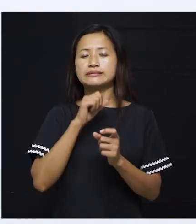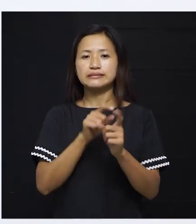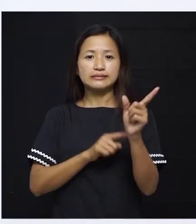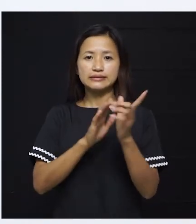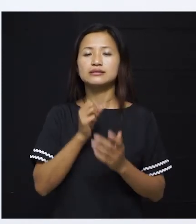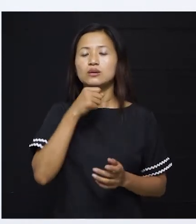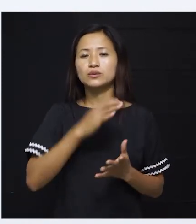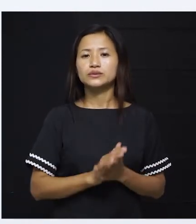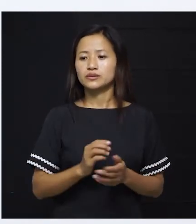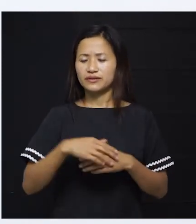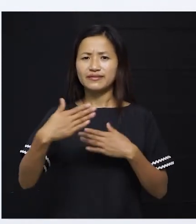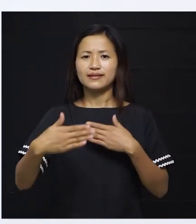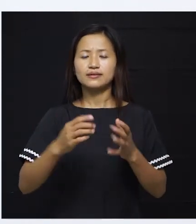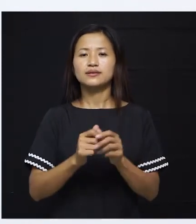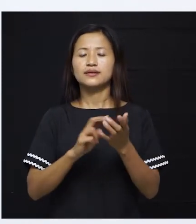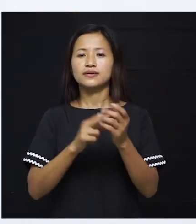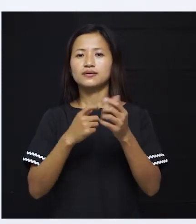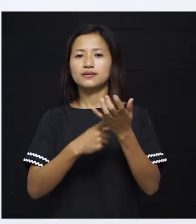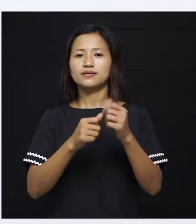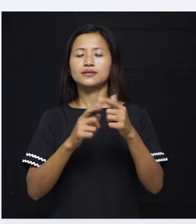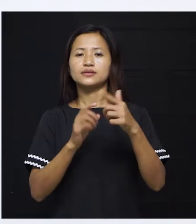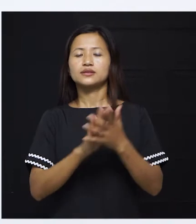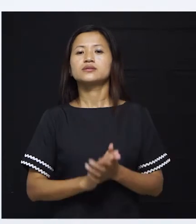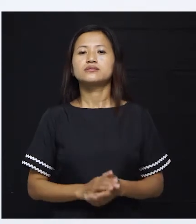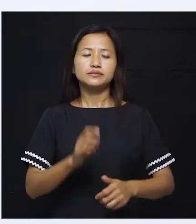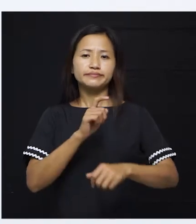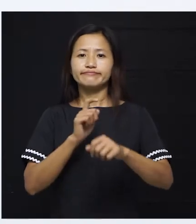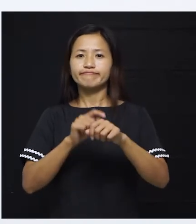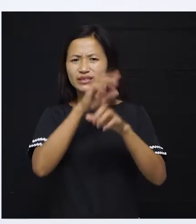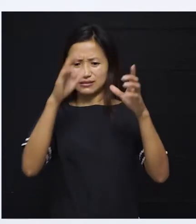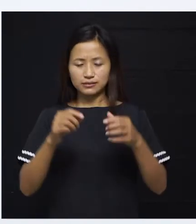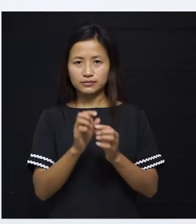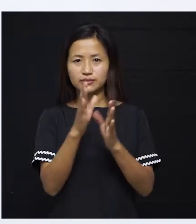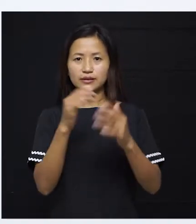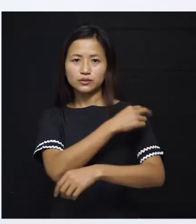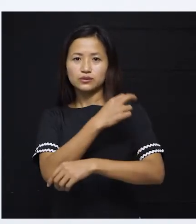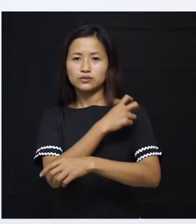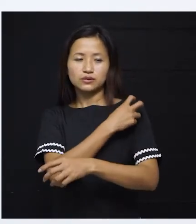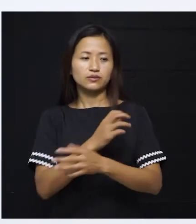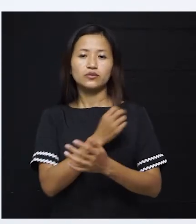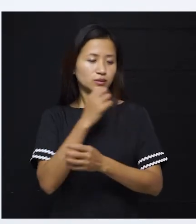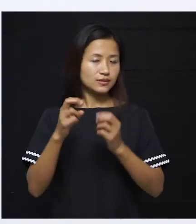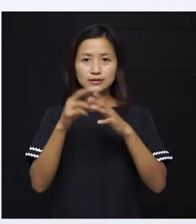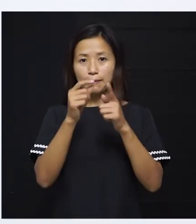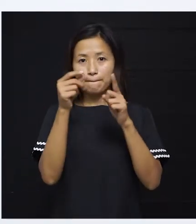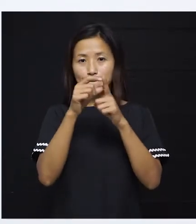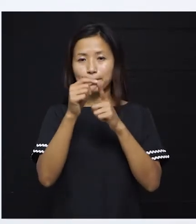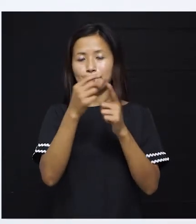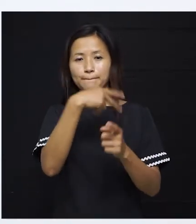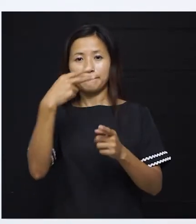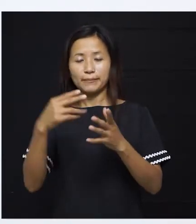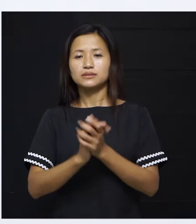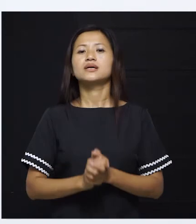So whatever they have narrated to us, they say that these tattoos had some meaning, whether some of the tattoos marks that they are from